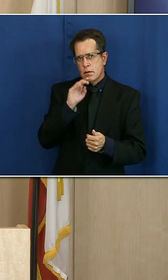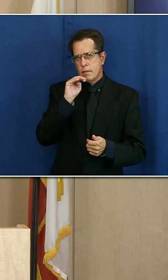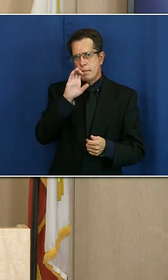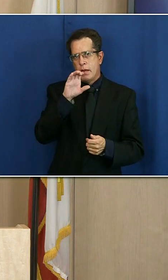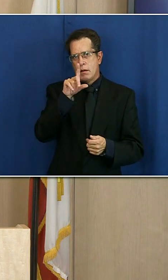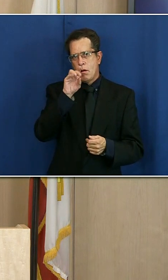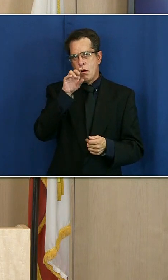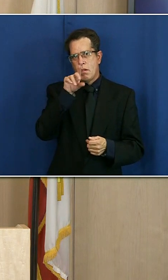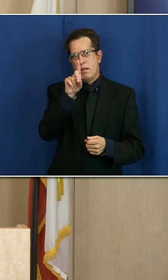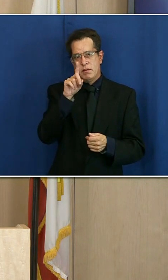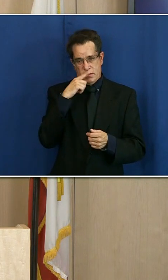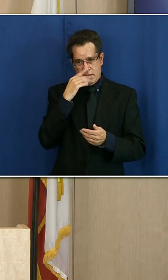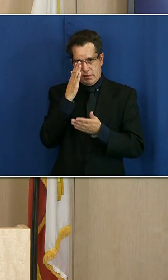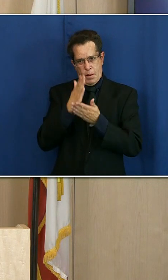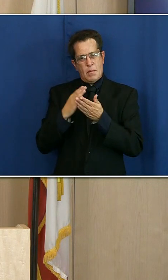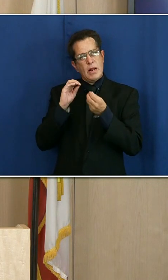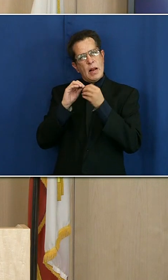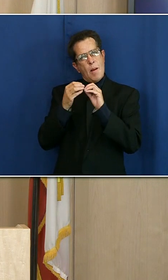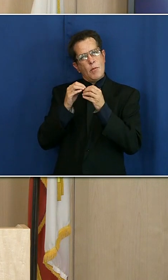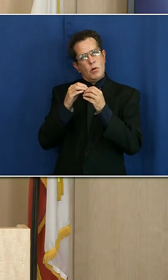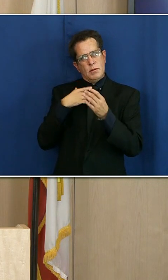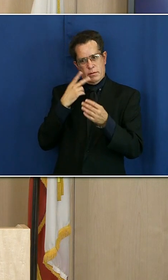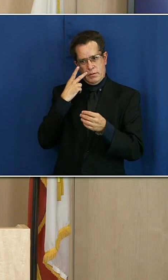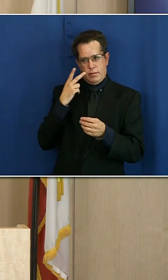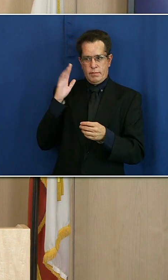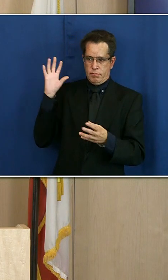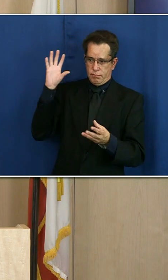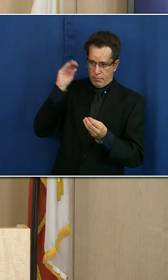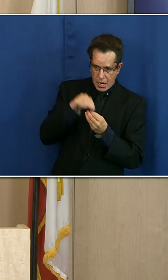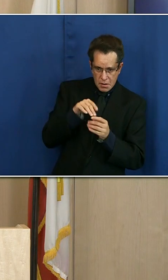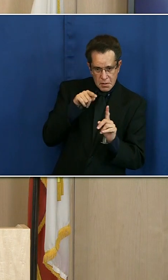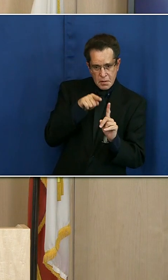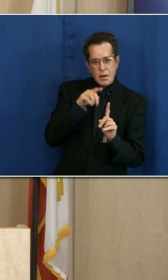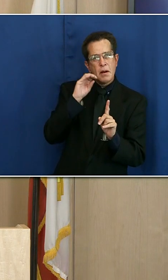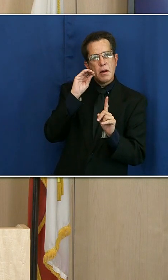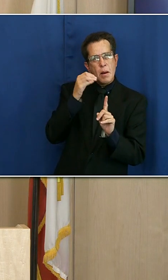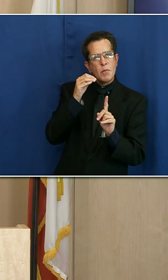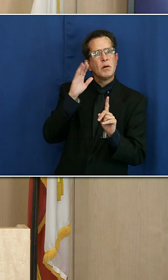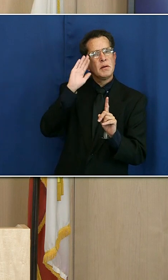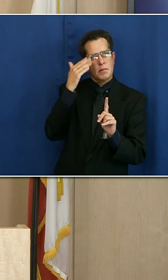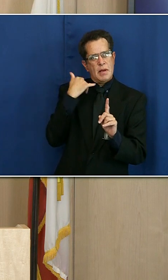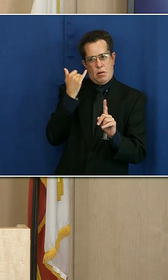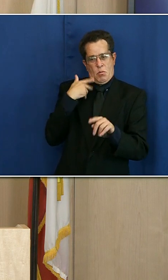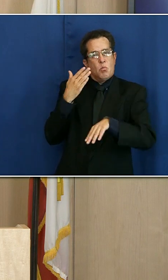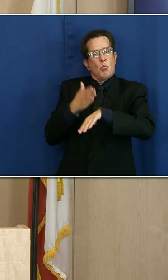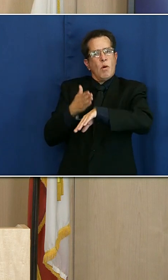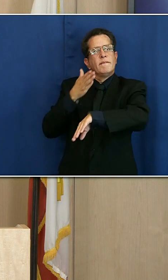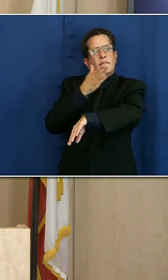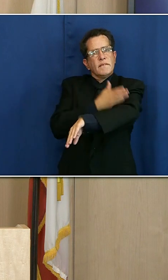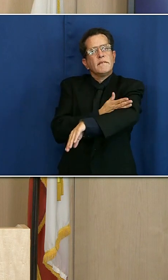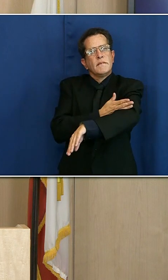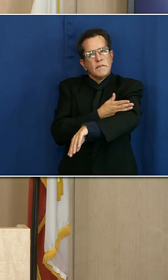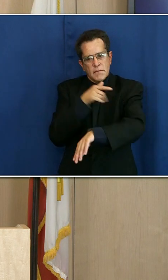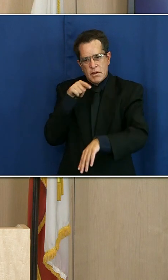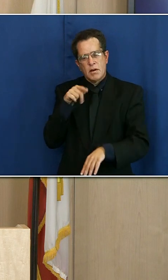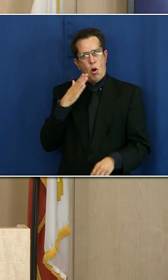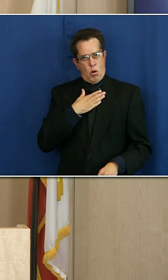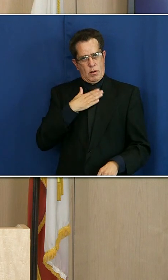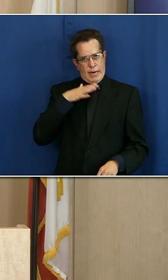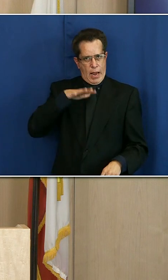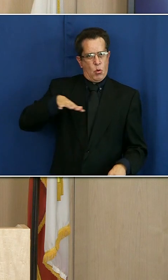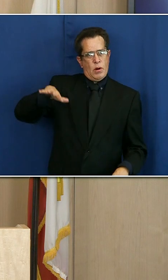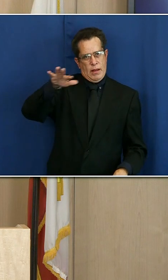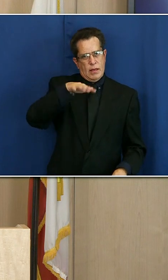numbers, some of the numbers make it sound like things are ticking up generally in our area. The percent positive, the